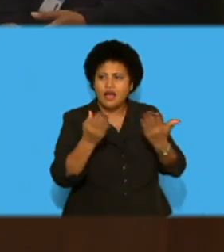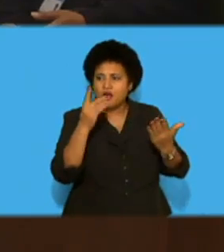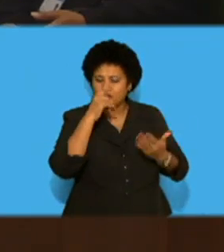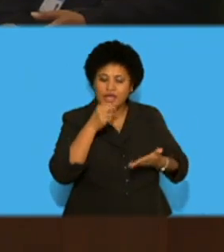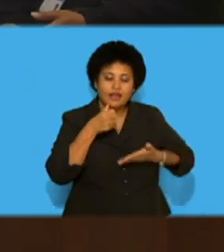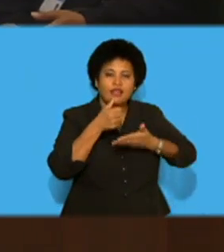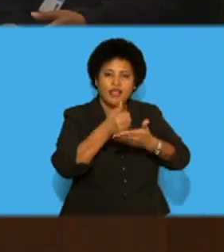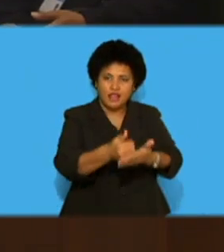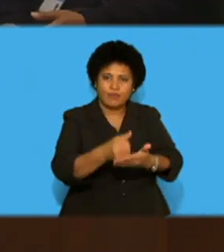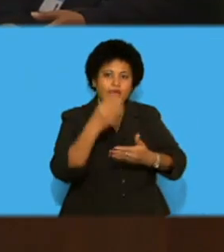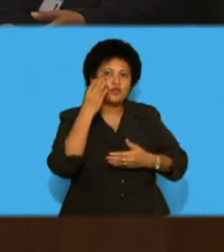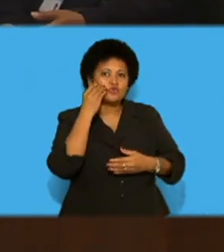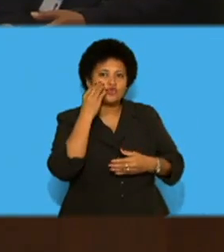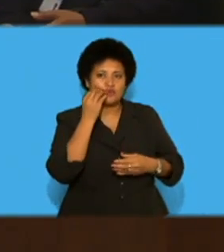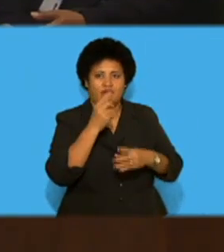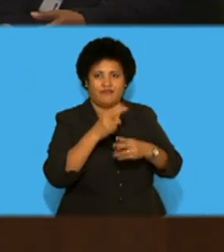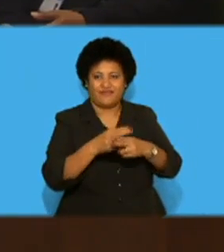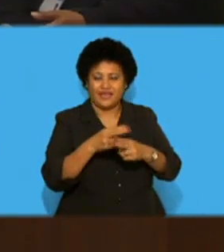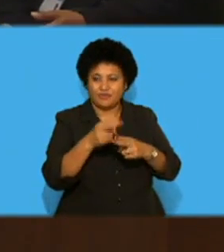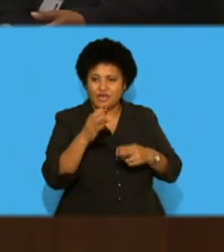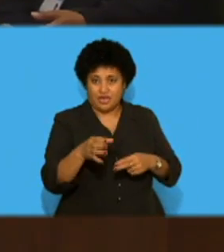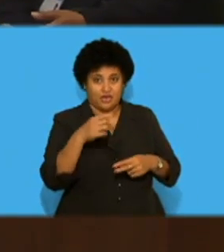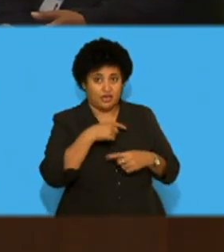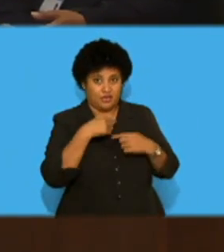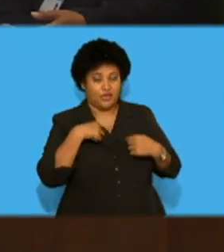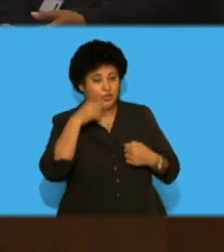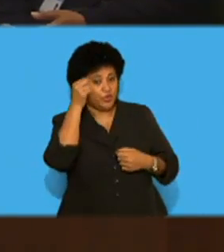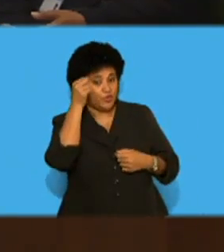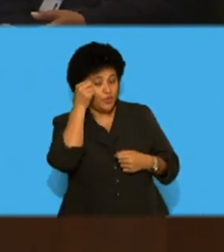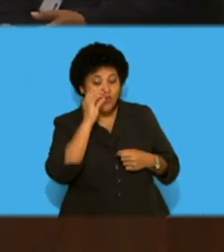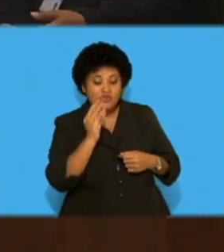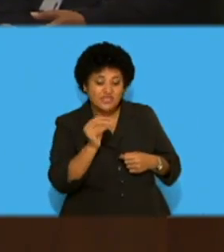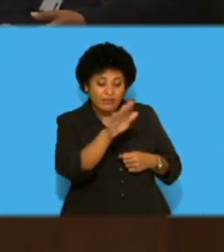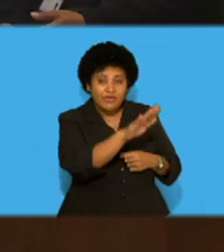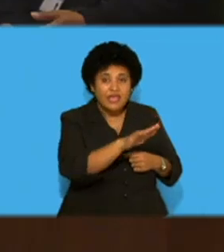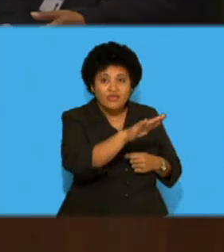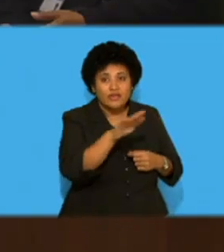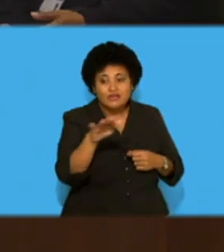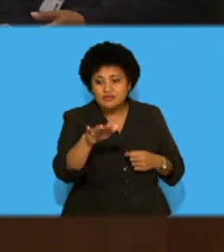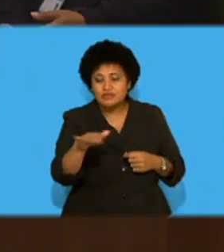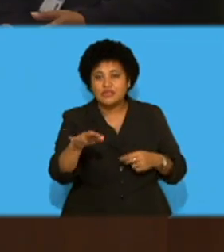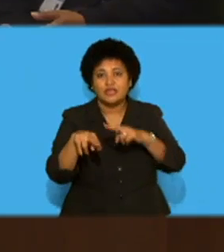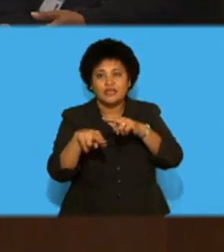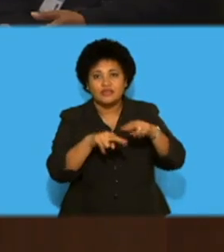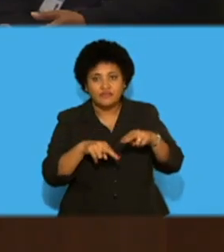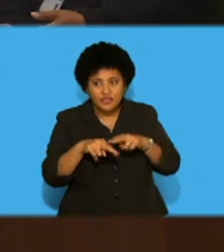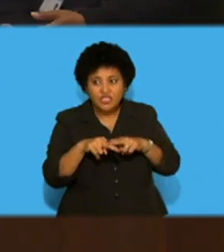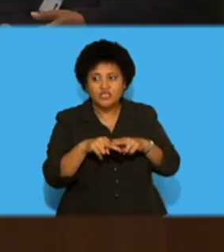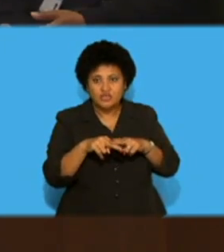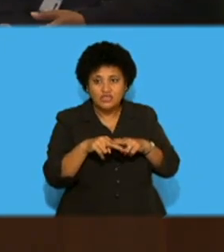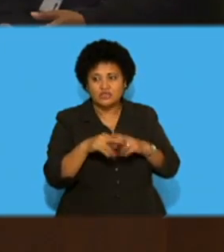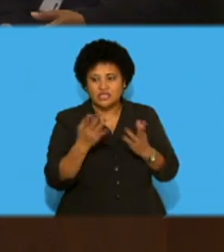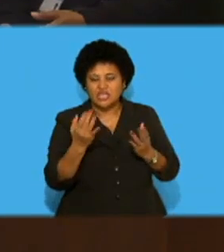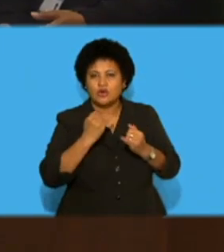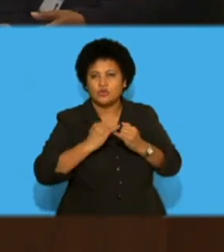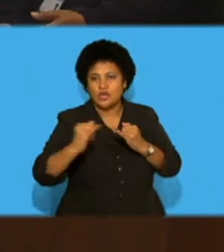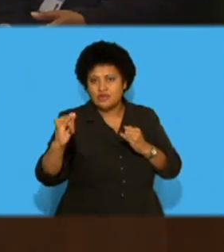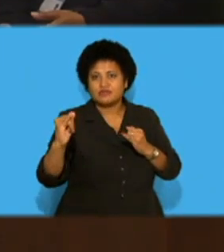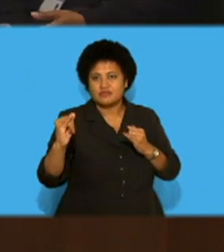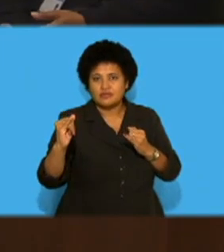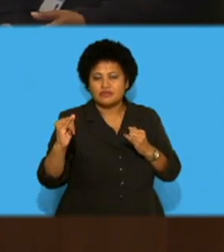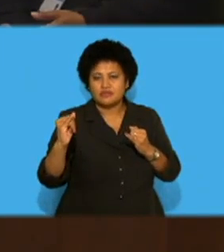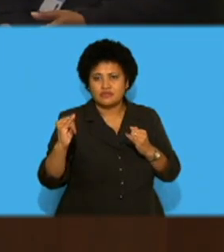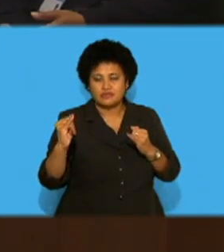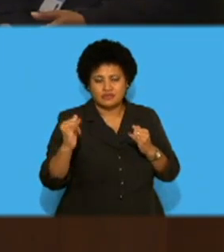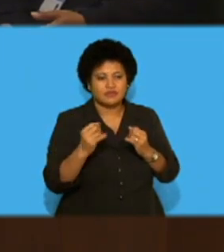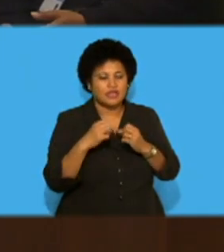economy. As we know that there are certain parts of Fiji, there are certain members in various sectors of the economy who are affected more than others.